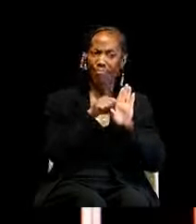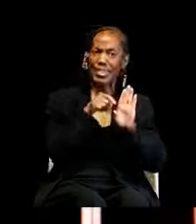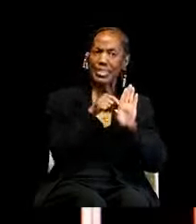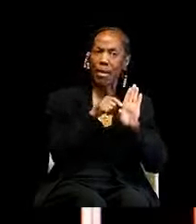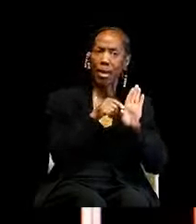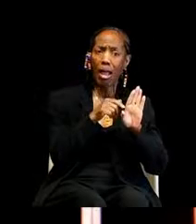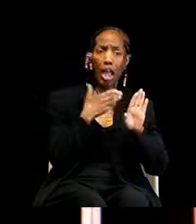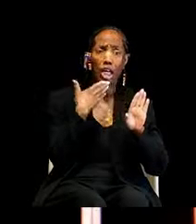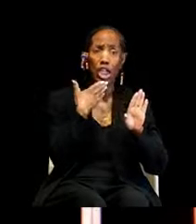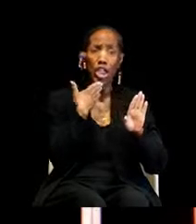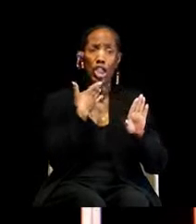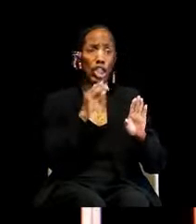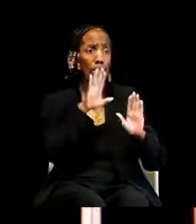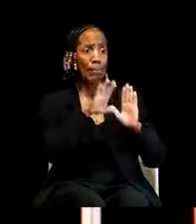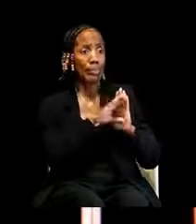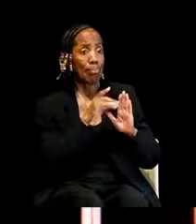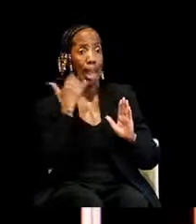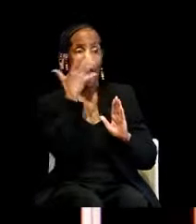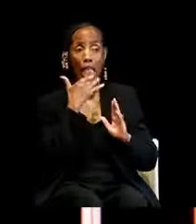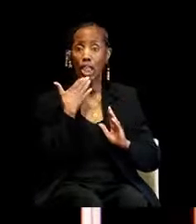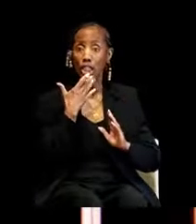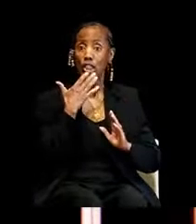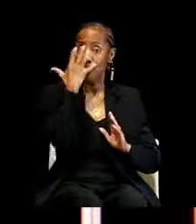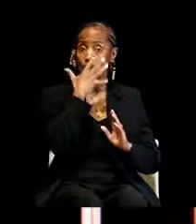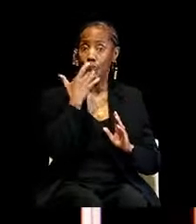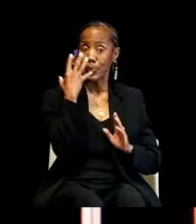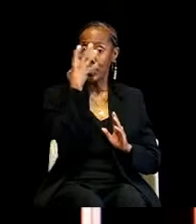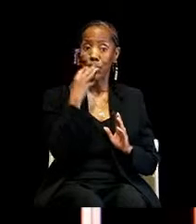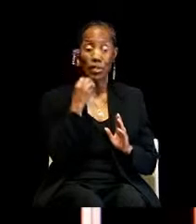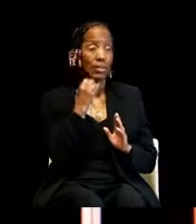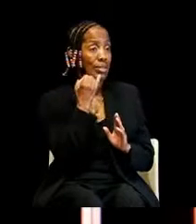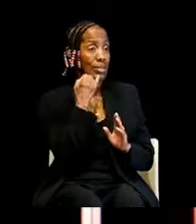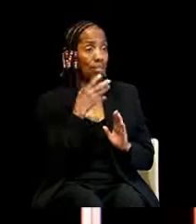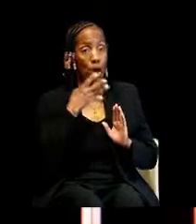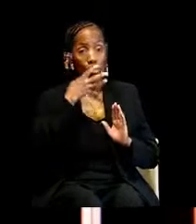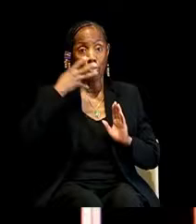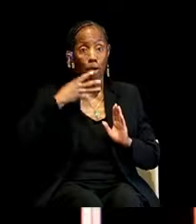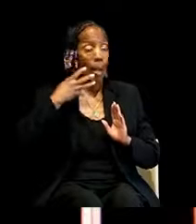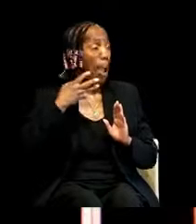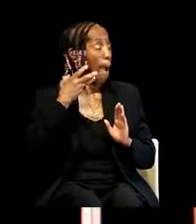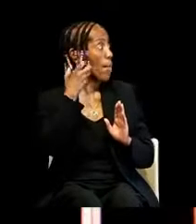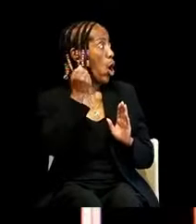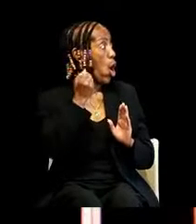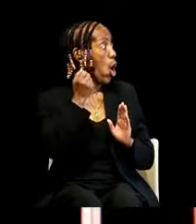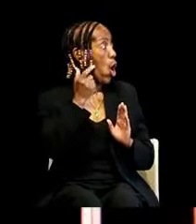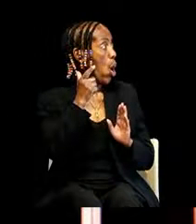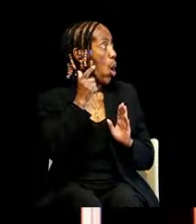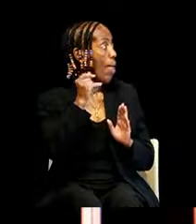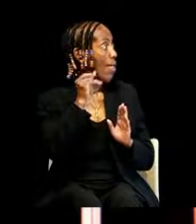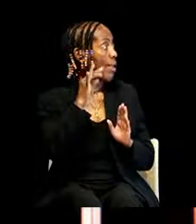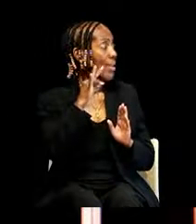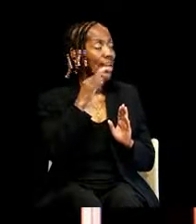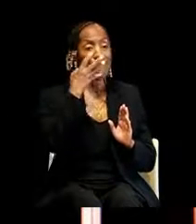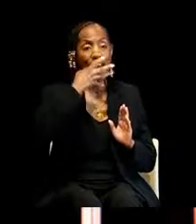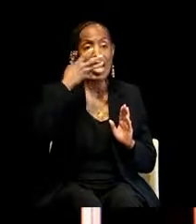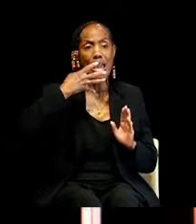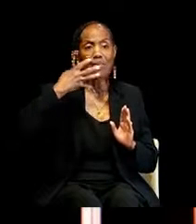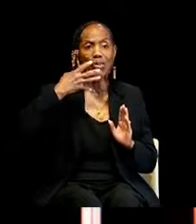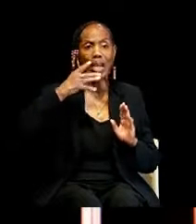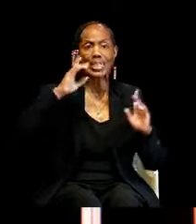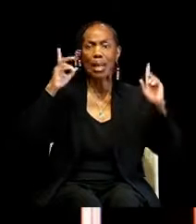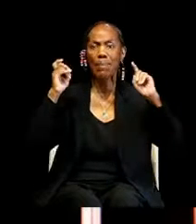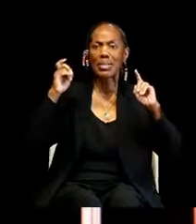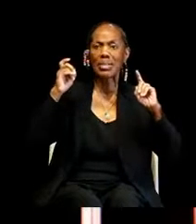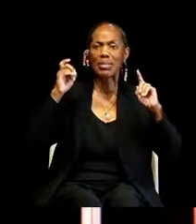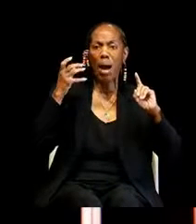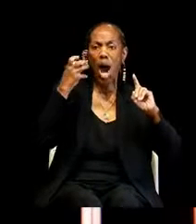look good. And y'all can see if any immigrants in the room, I'm holding on to the leaf. And when immigrants take pictures for some reason, we got to